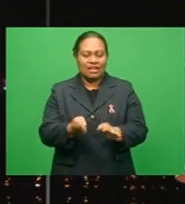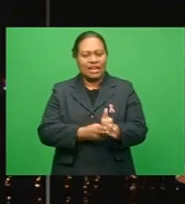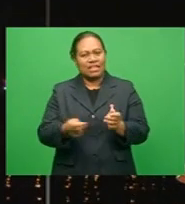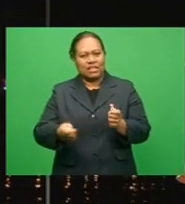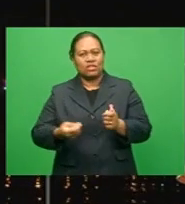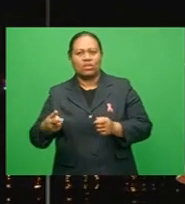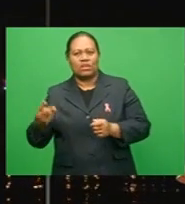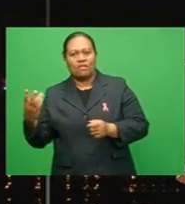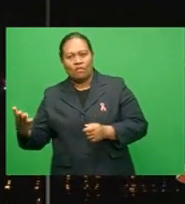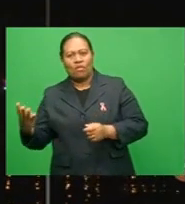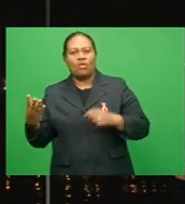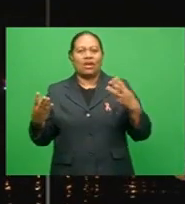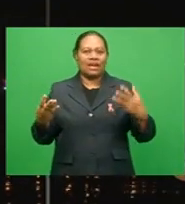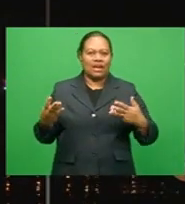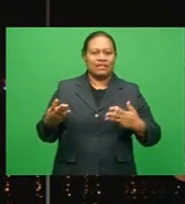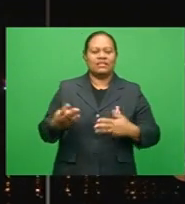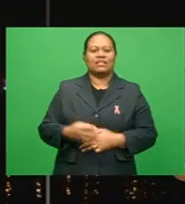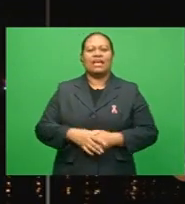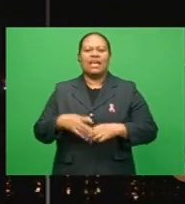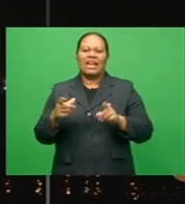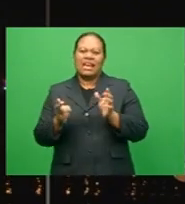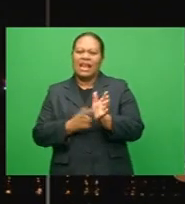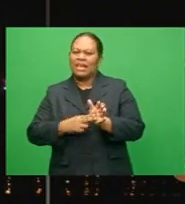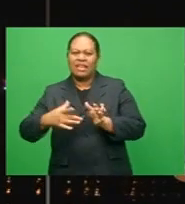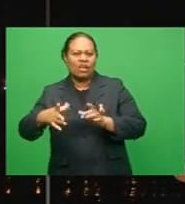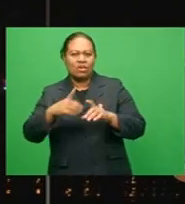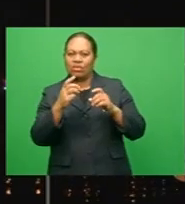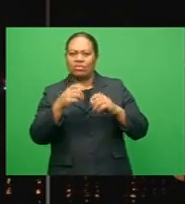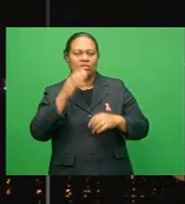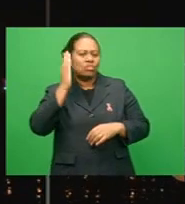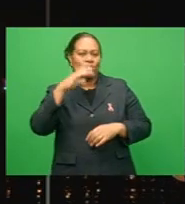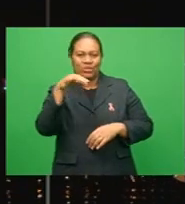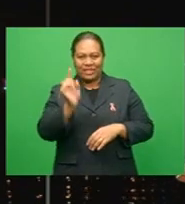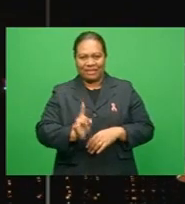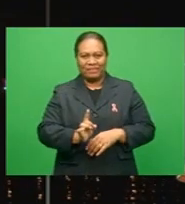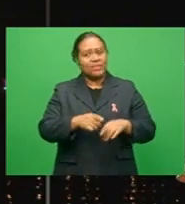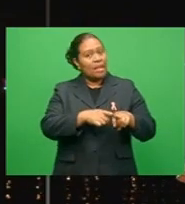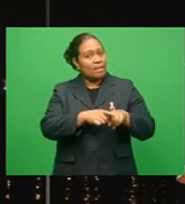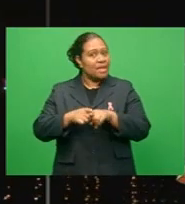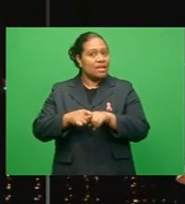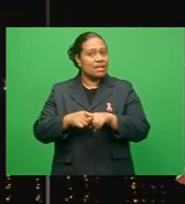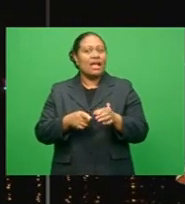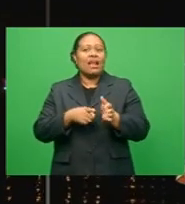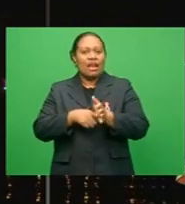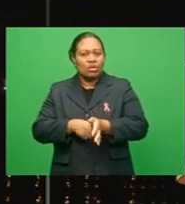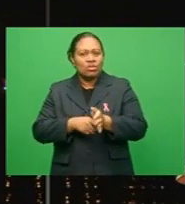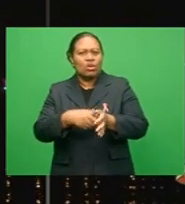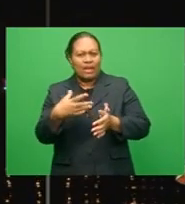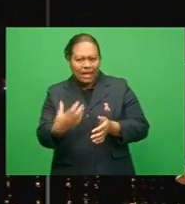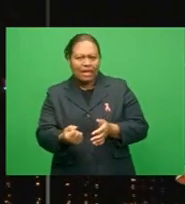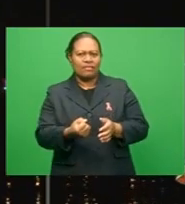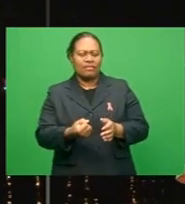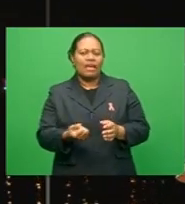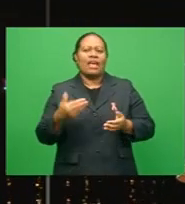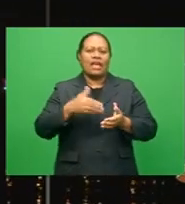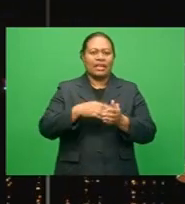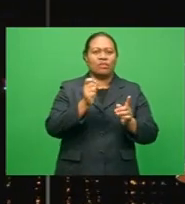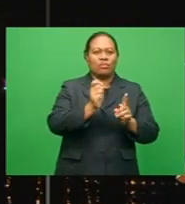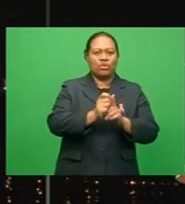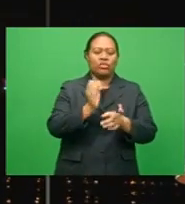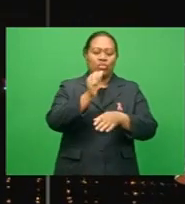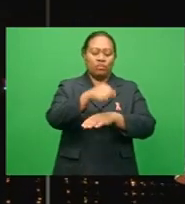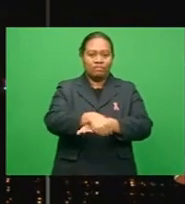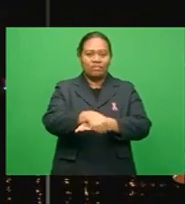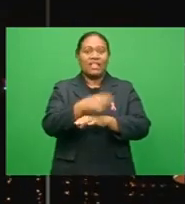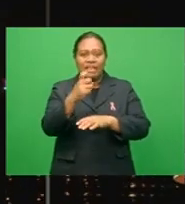Asiri 24-19 at the Nakelo District School ground today. It means even if Lautoka secures a bonus point win over Nandronga